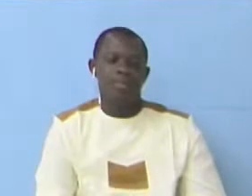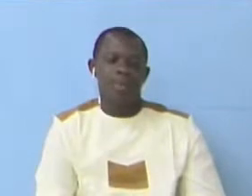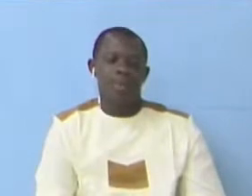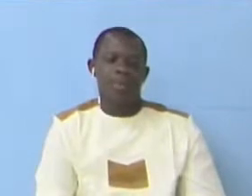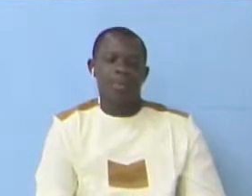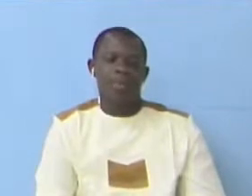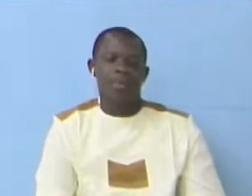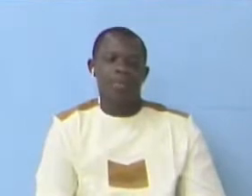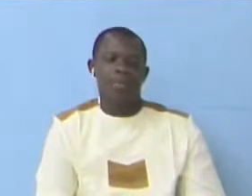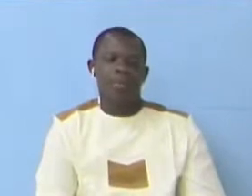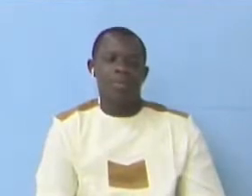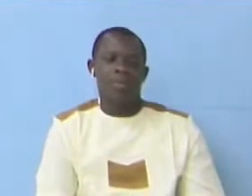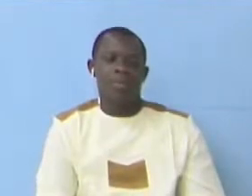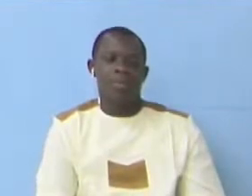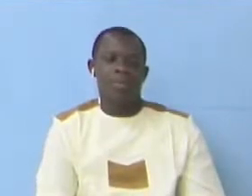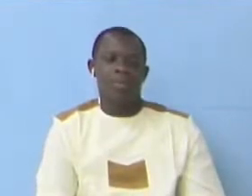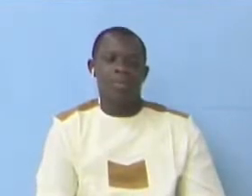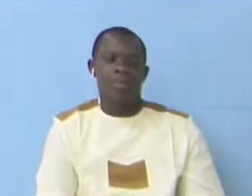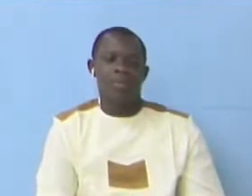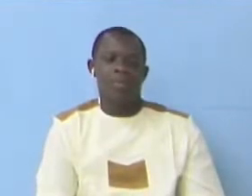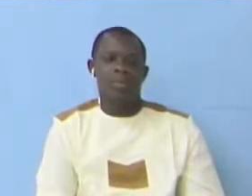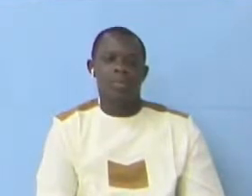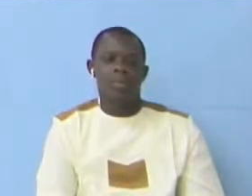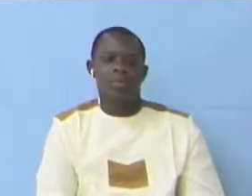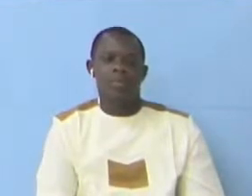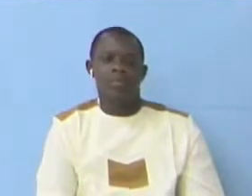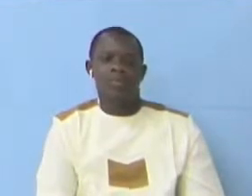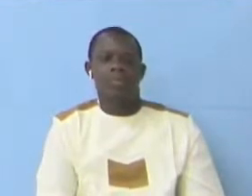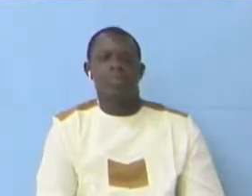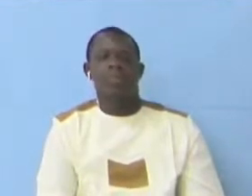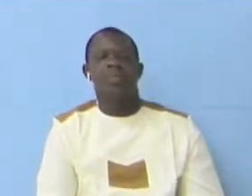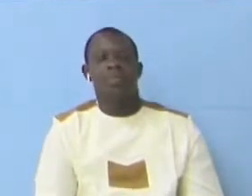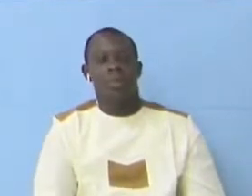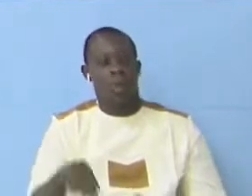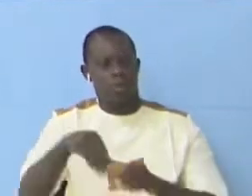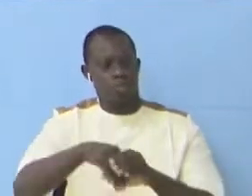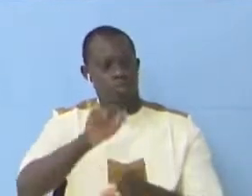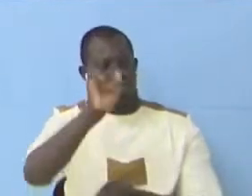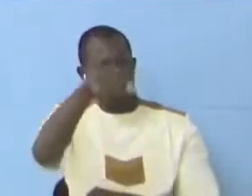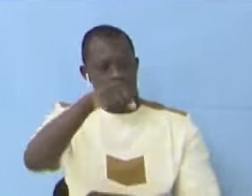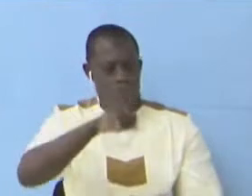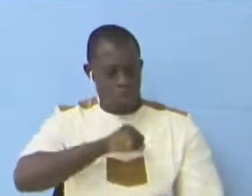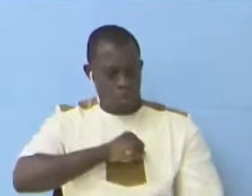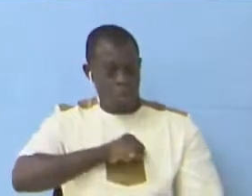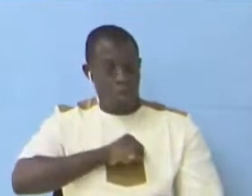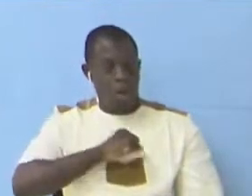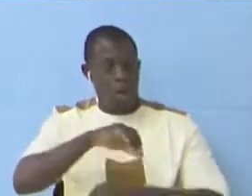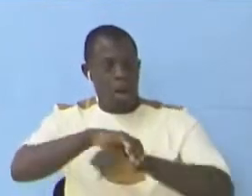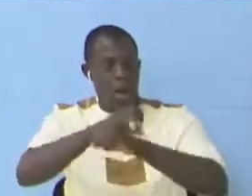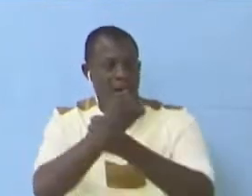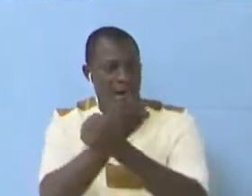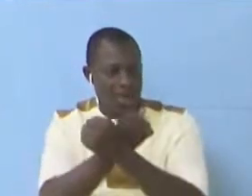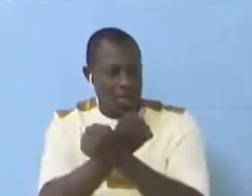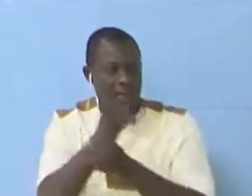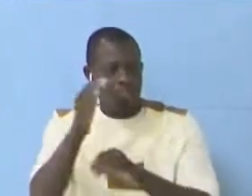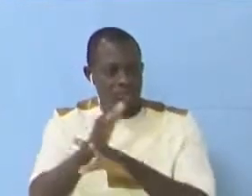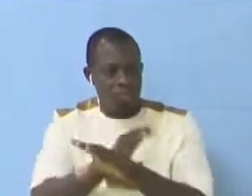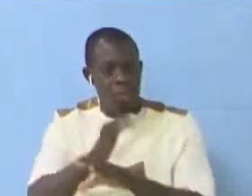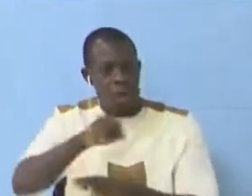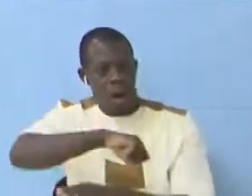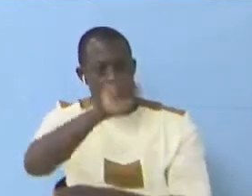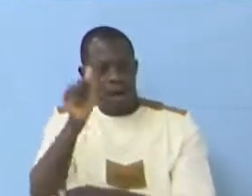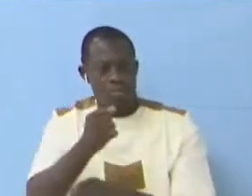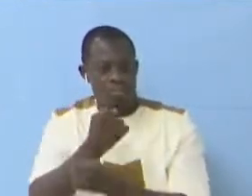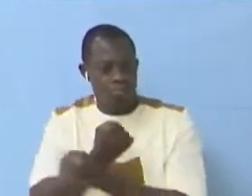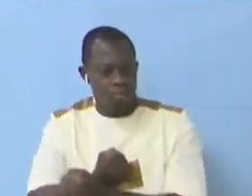xam ne ñoo ci bokkoon ak mitital biñ leen teg. Including your own arrest and detention relative to this issue,